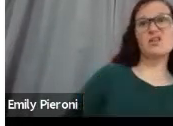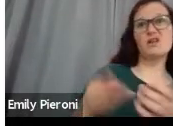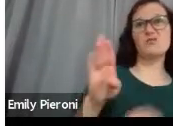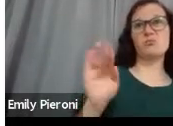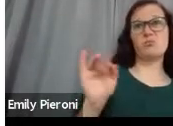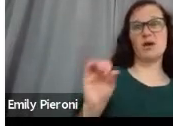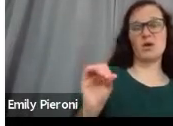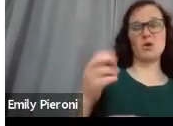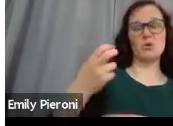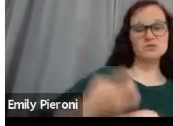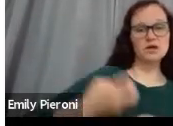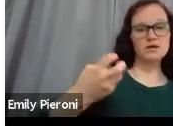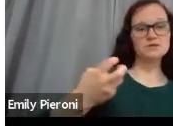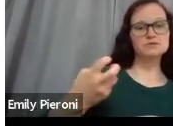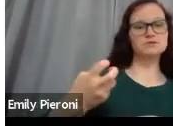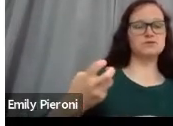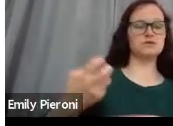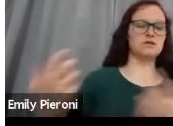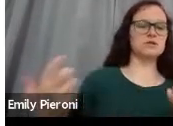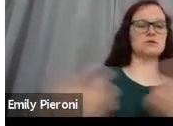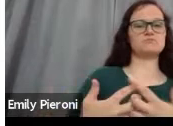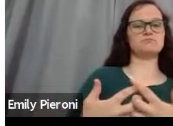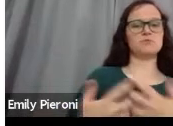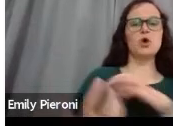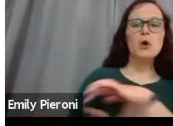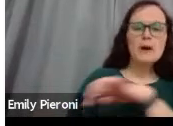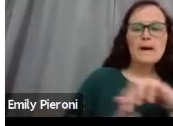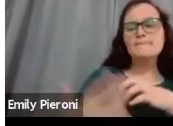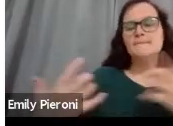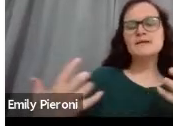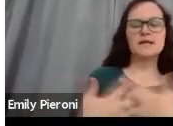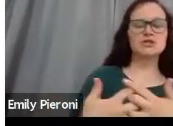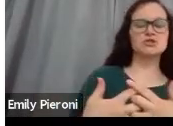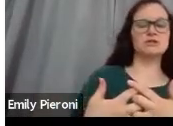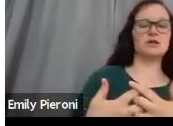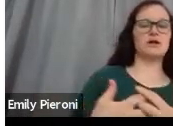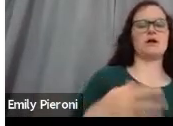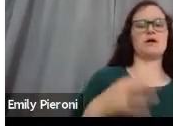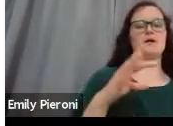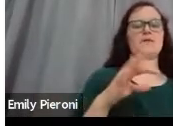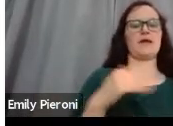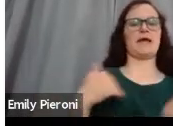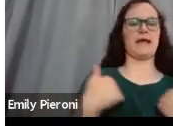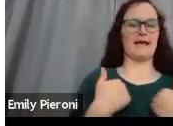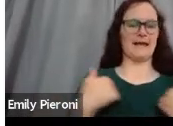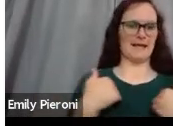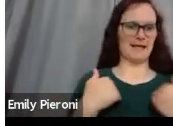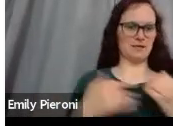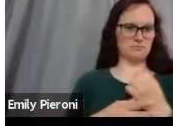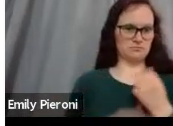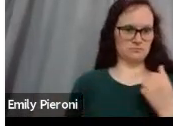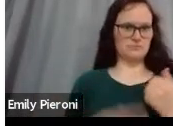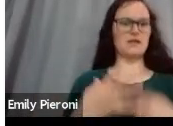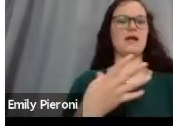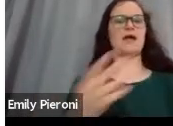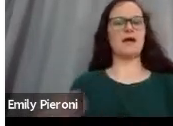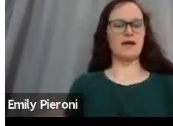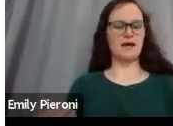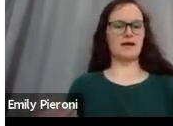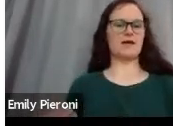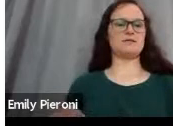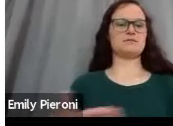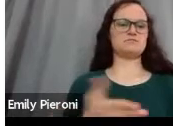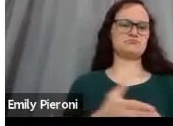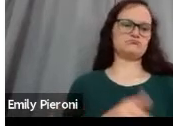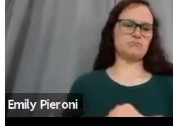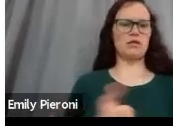of yard waste and animal bedding. And you can actually purchase this for various uses,